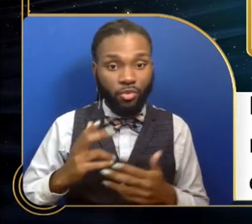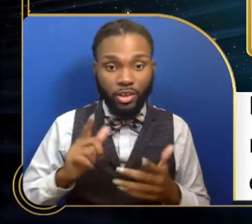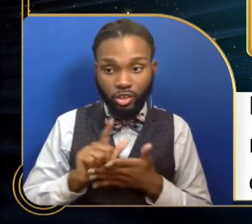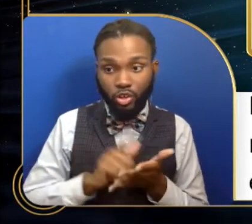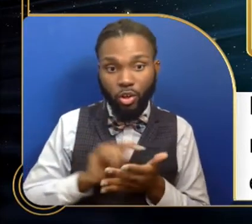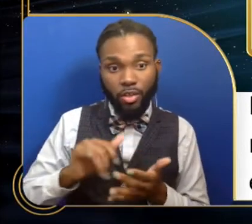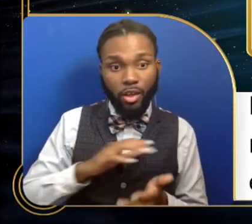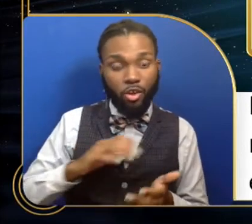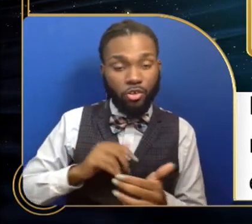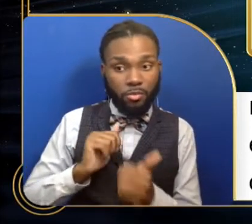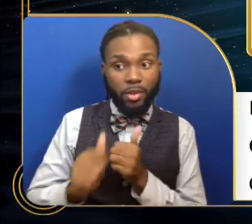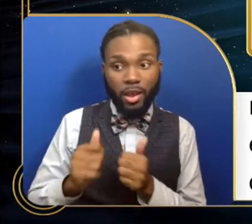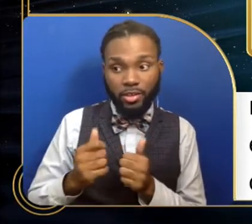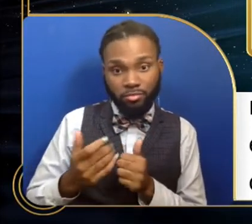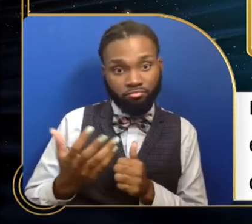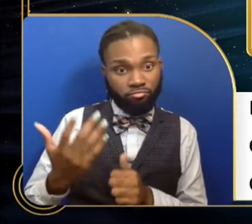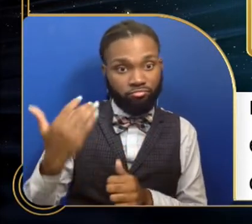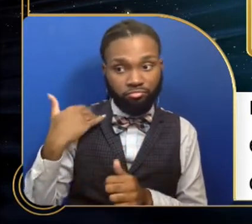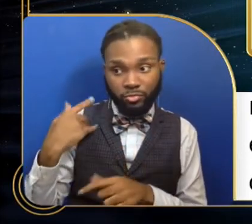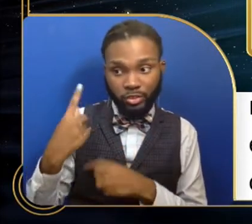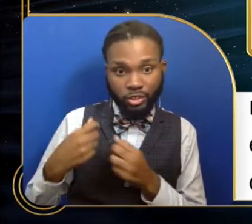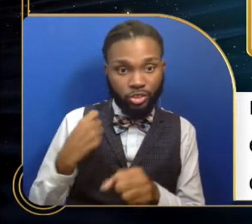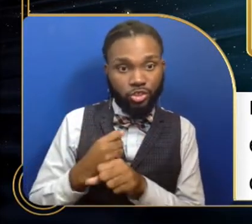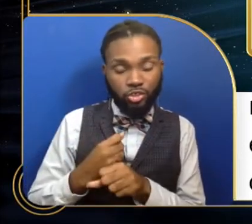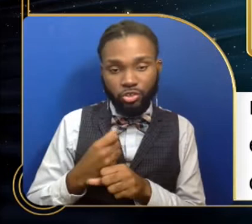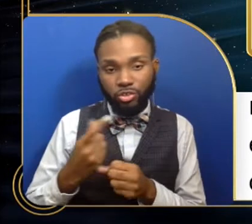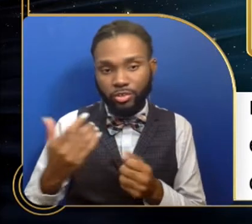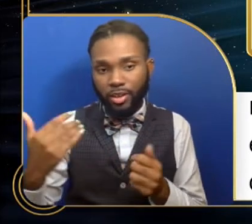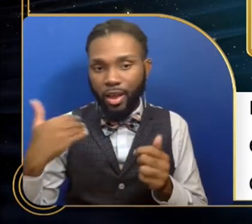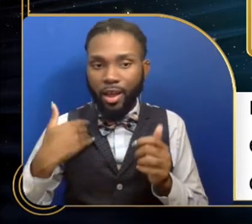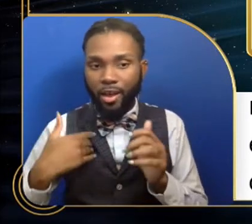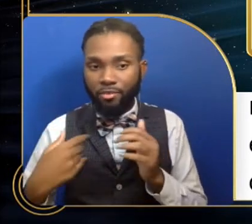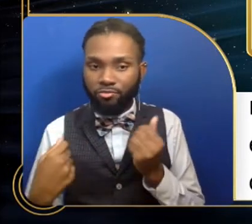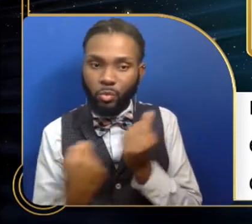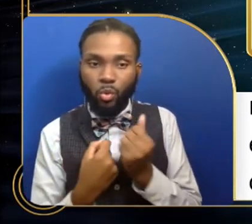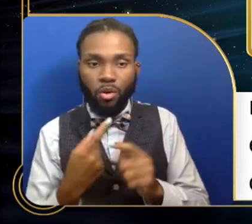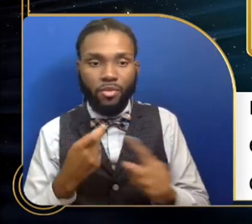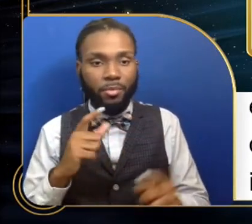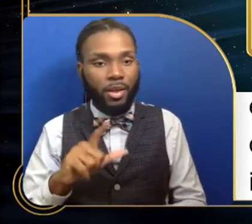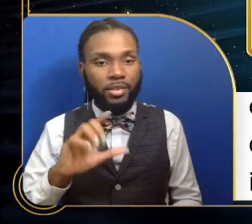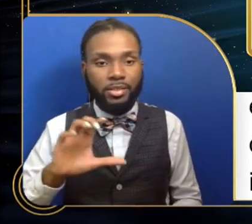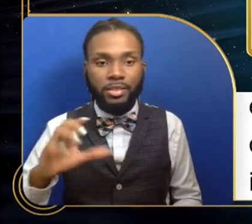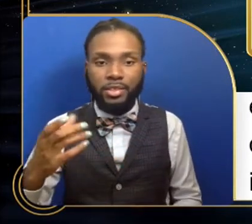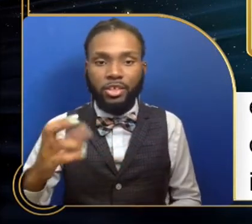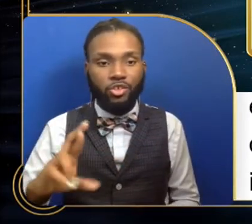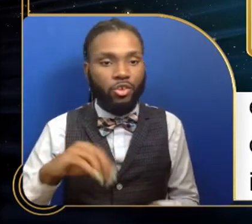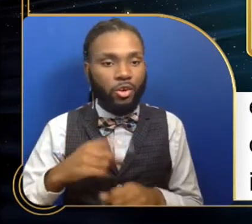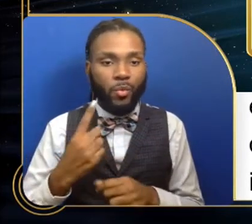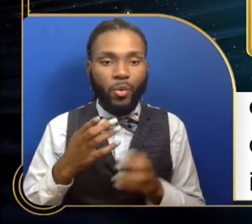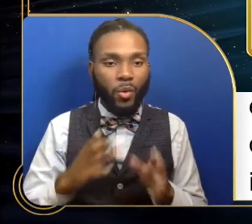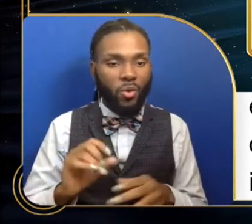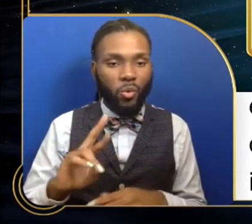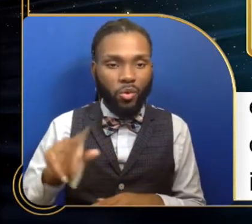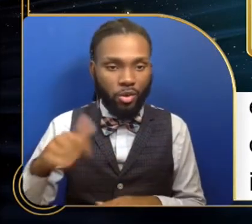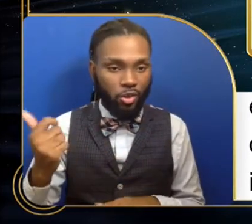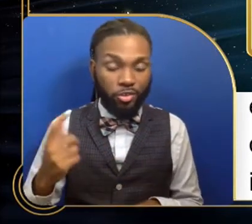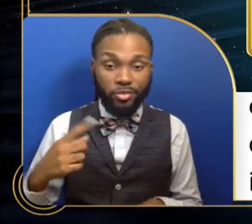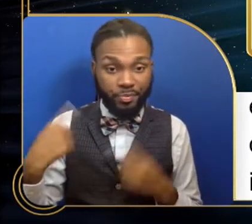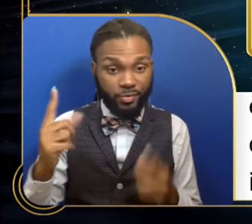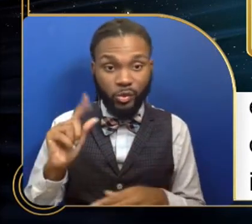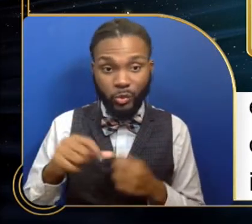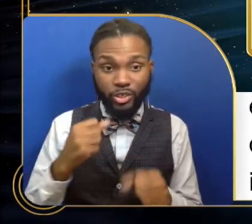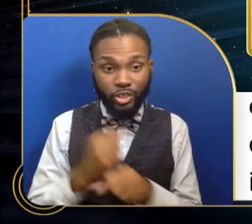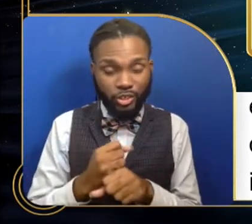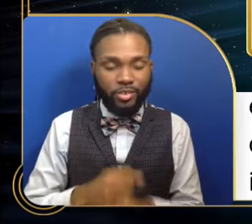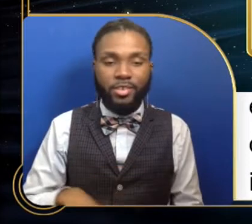decades bears the stamp of LCCHR in one way or another. For 20 years, Wade